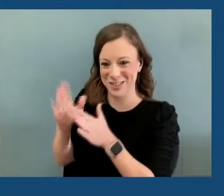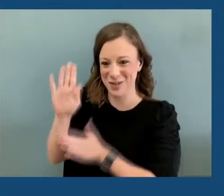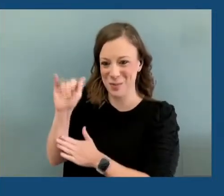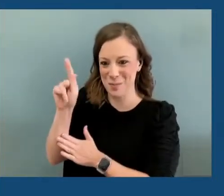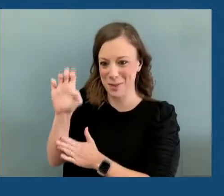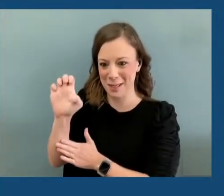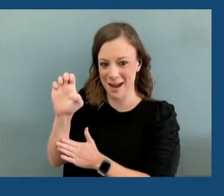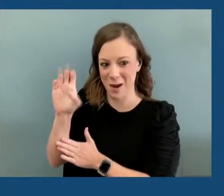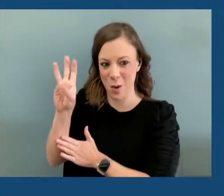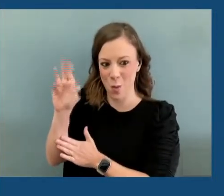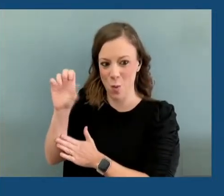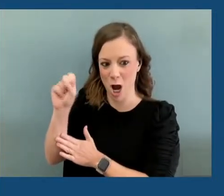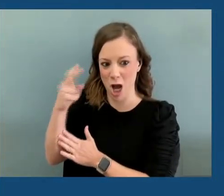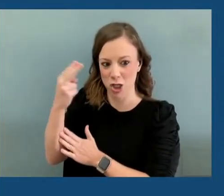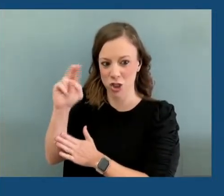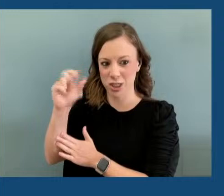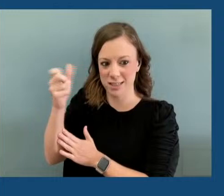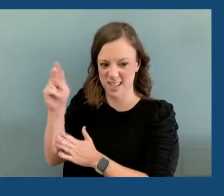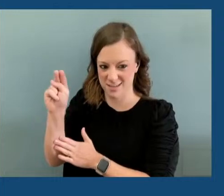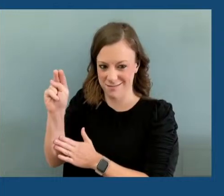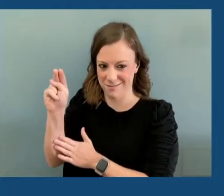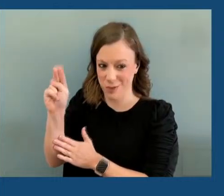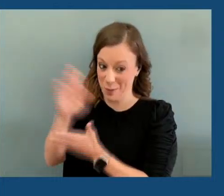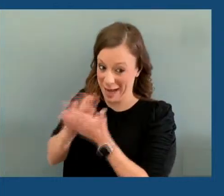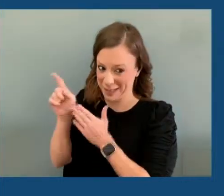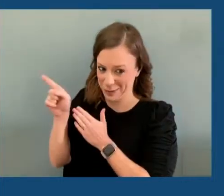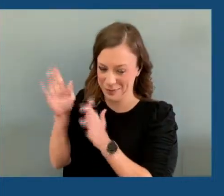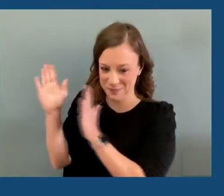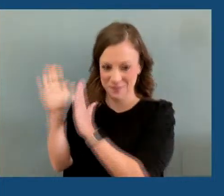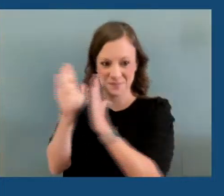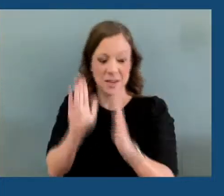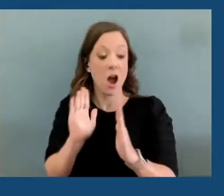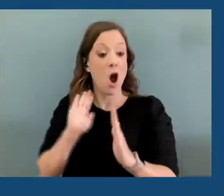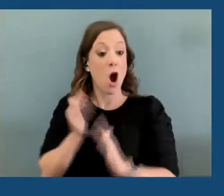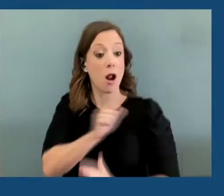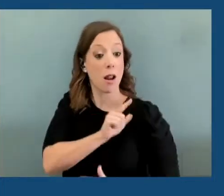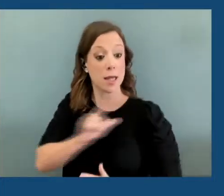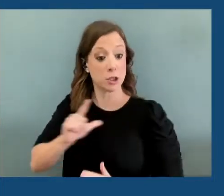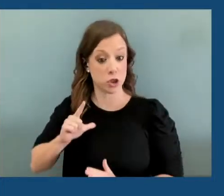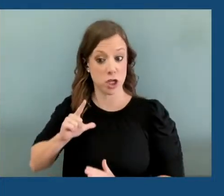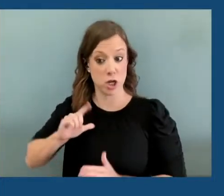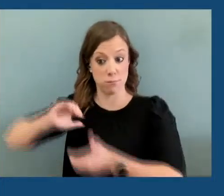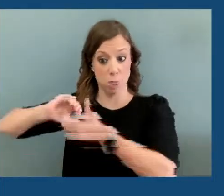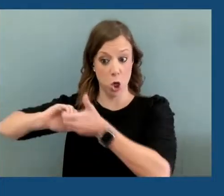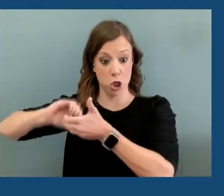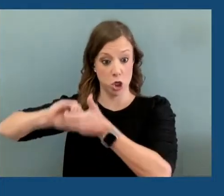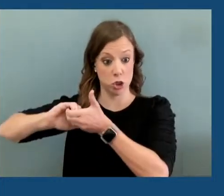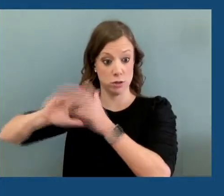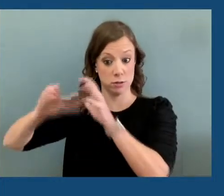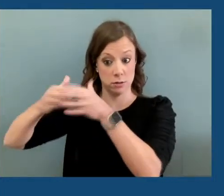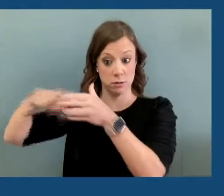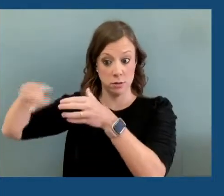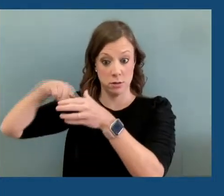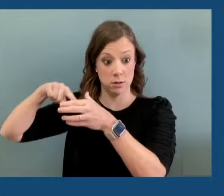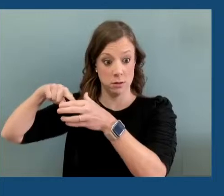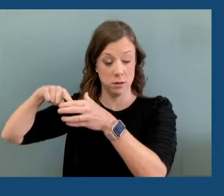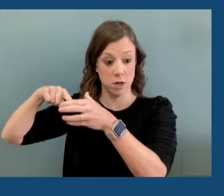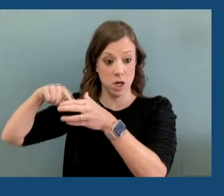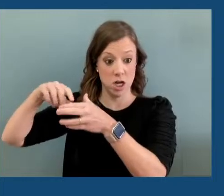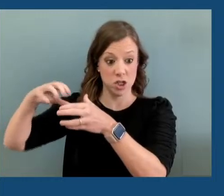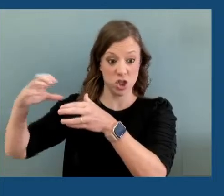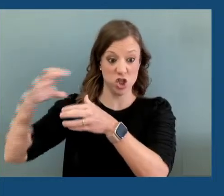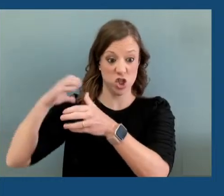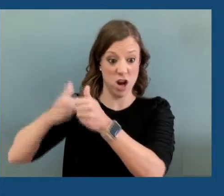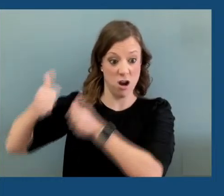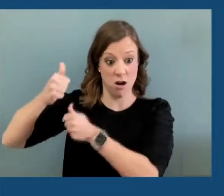be nice to Blake, but also our legislature, our partners in the legislature. The chair of the Higher Education Committee is right